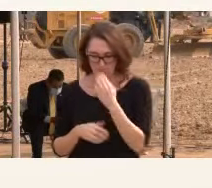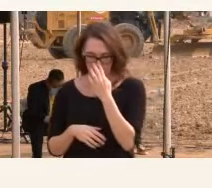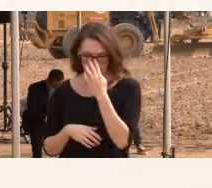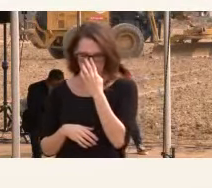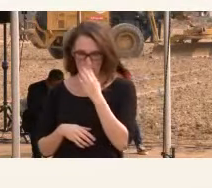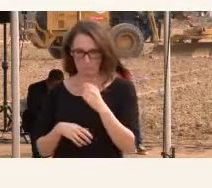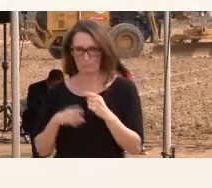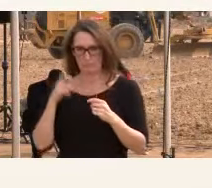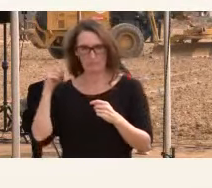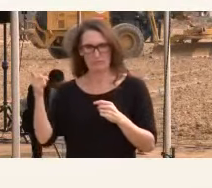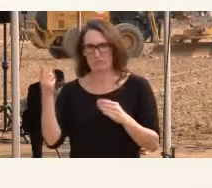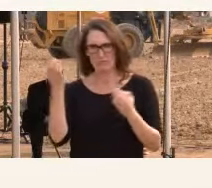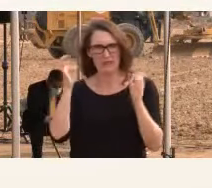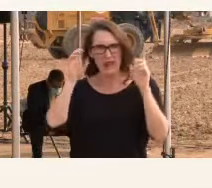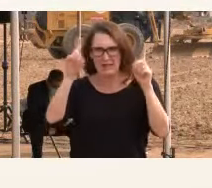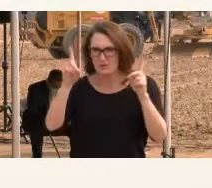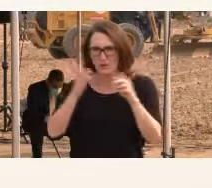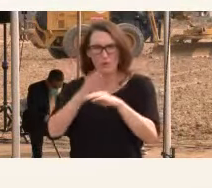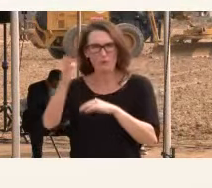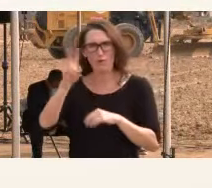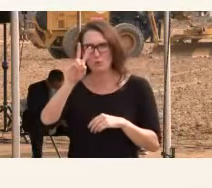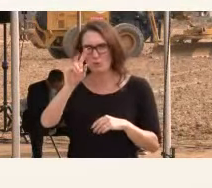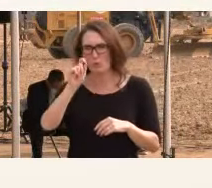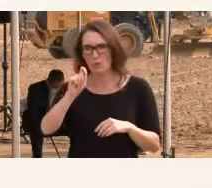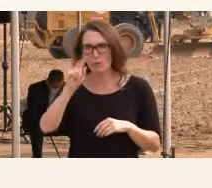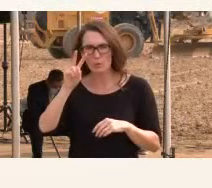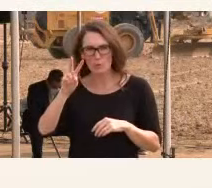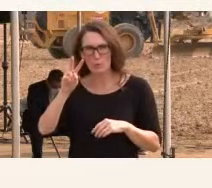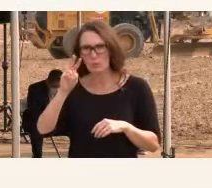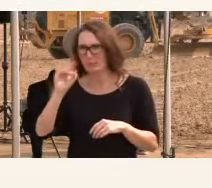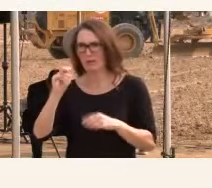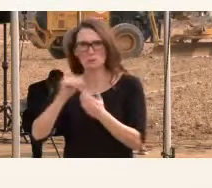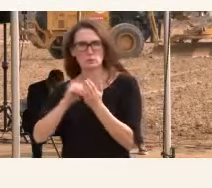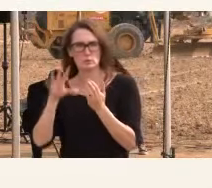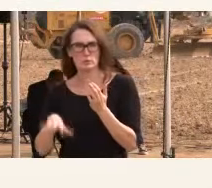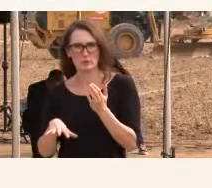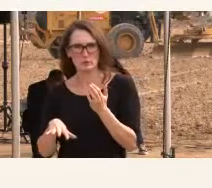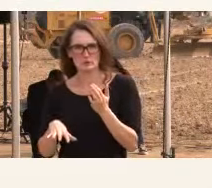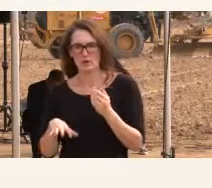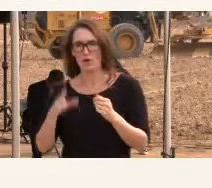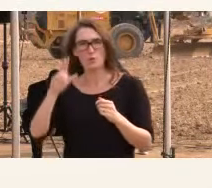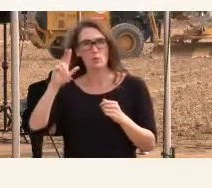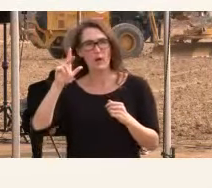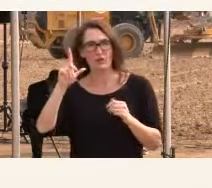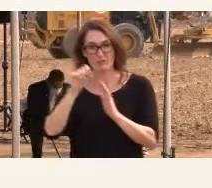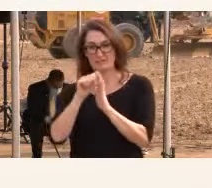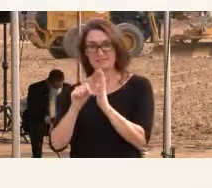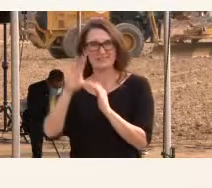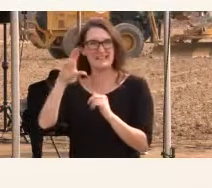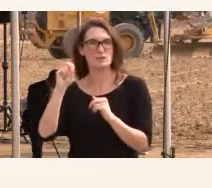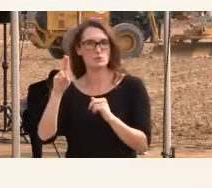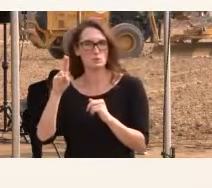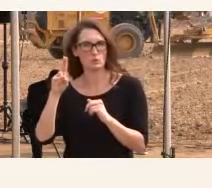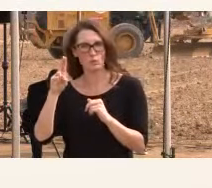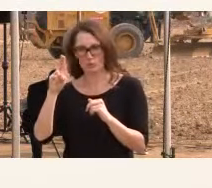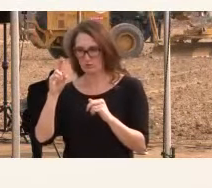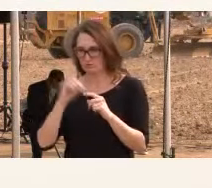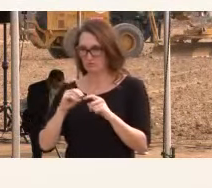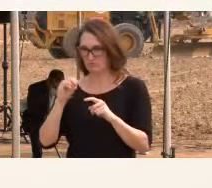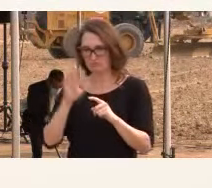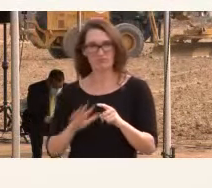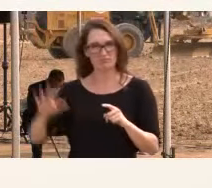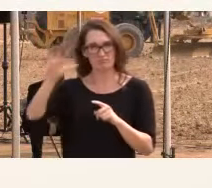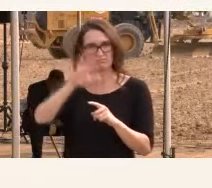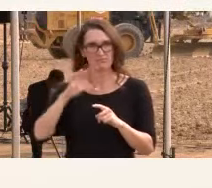educating over 2.2 million students in California. 23 state universities educating with a